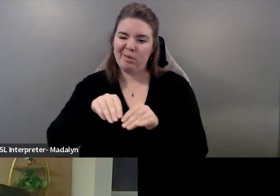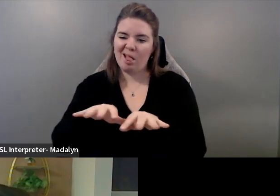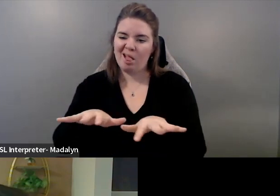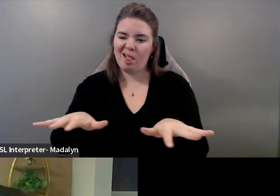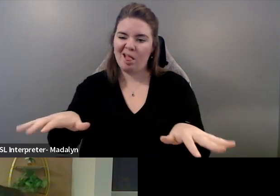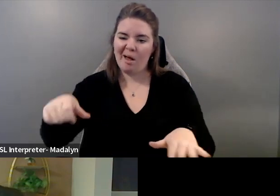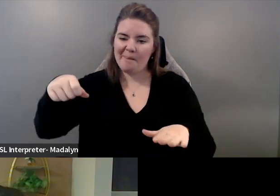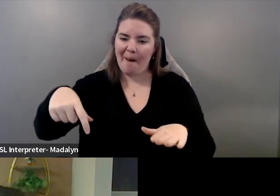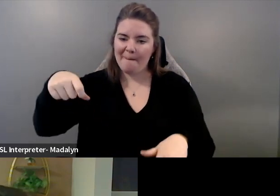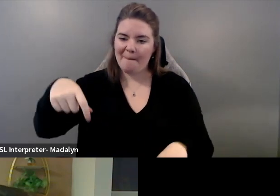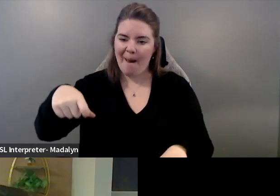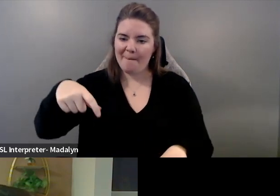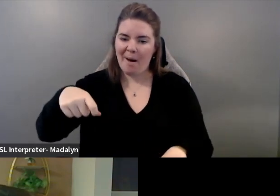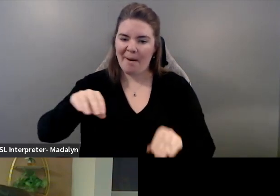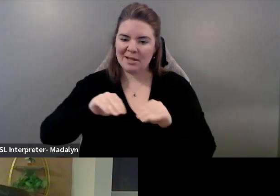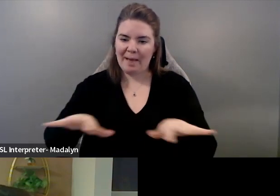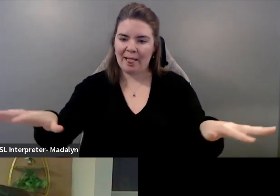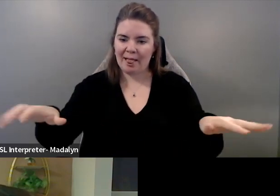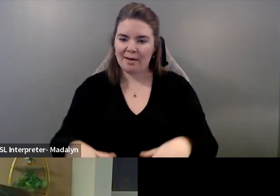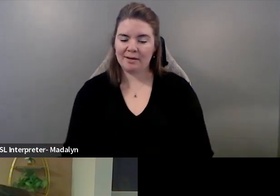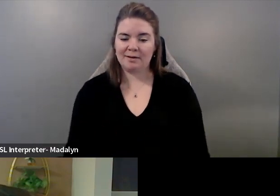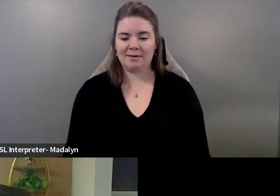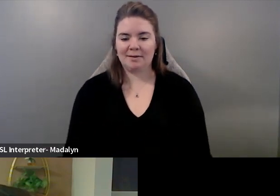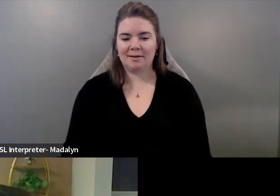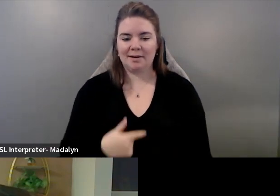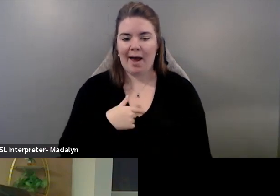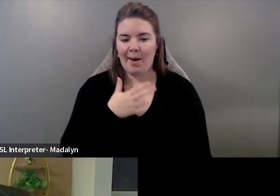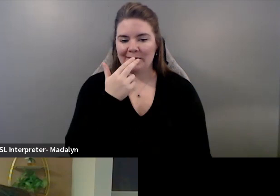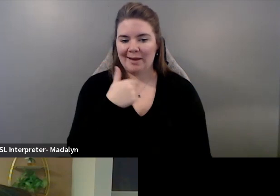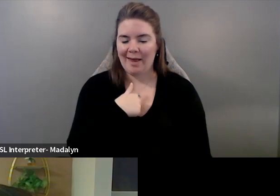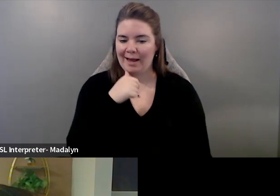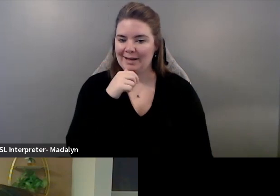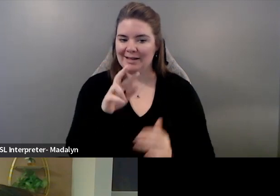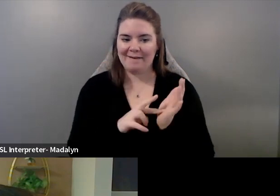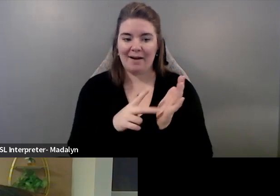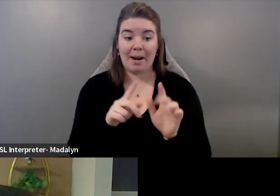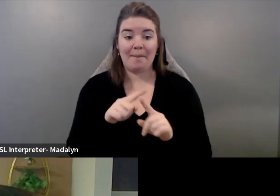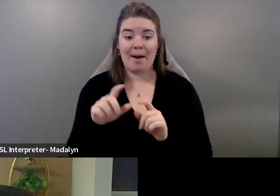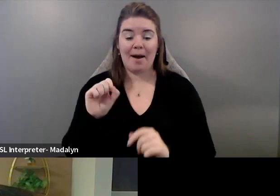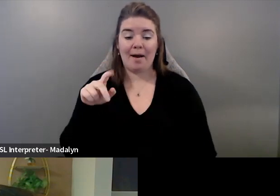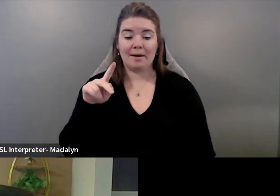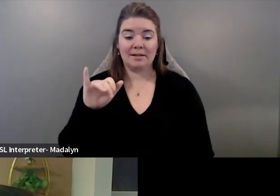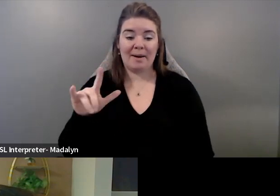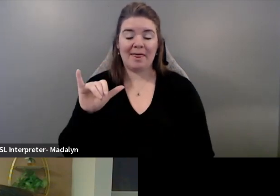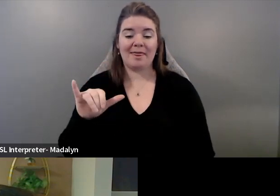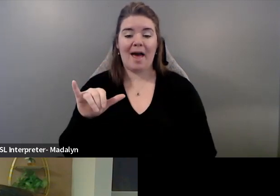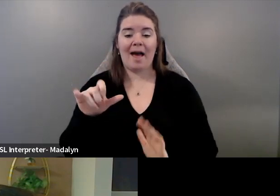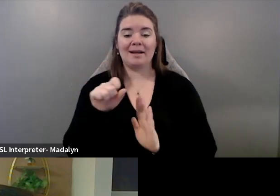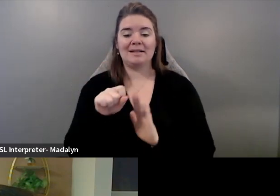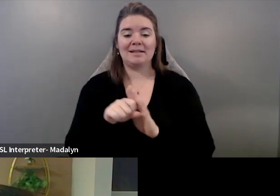And I was silly and didn't define it. So SPIL stands for Statewide Plan for Independent